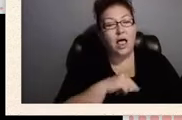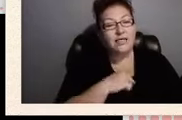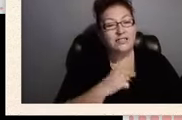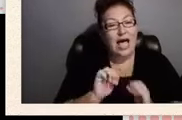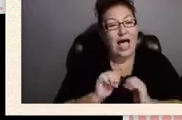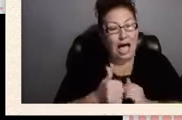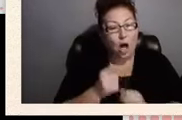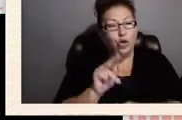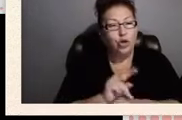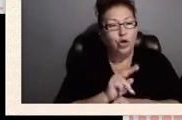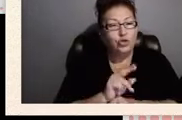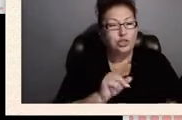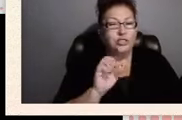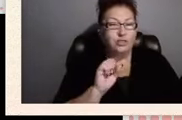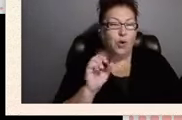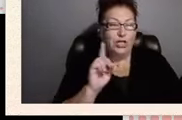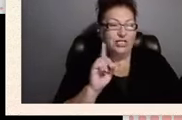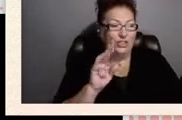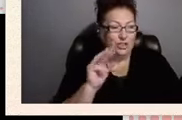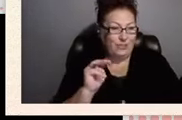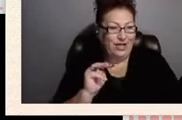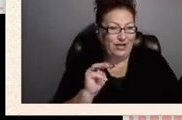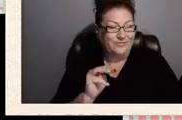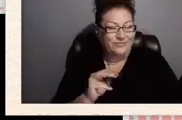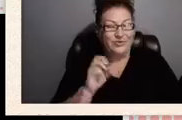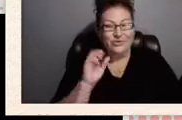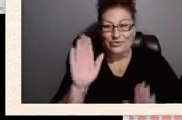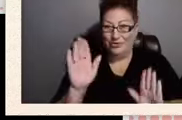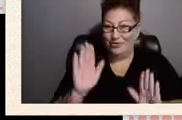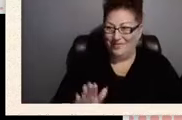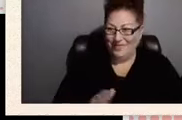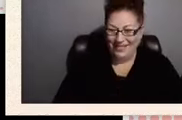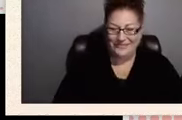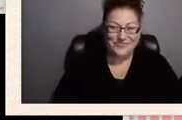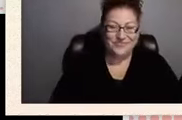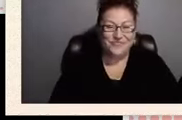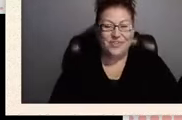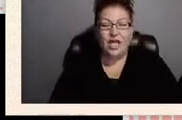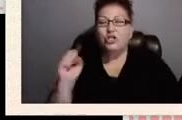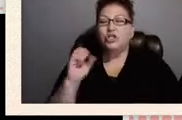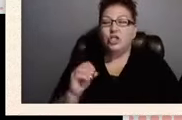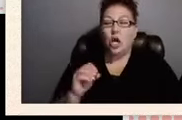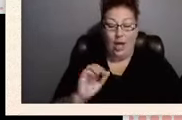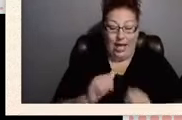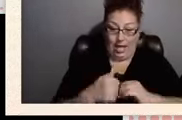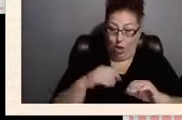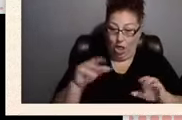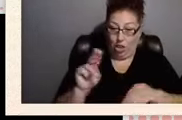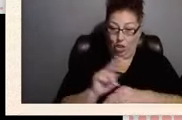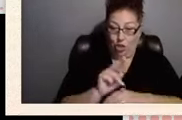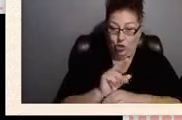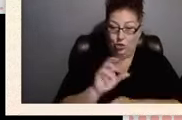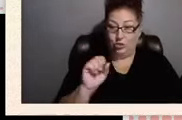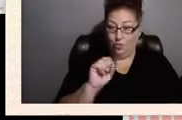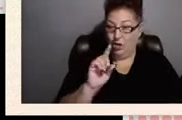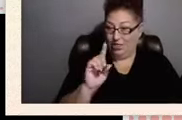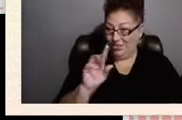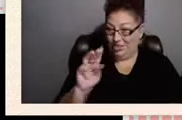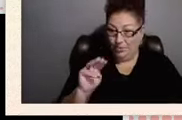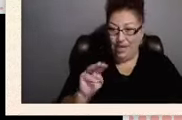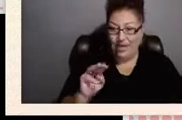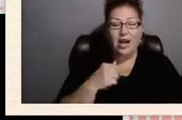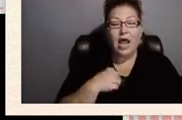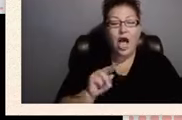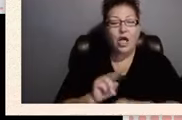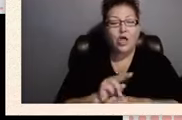making? Terrific. So how I use supported decision making is I use it as a chain